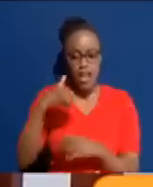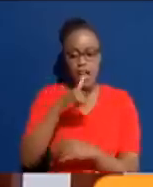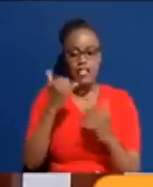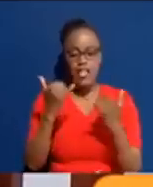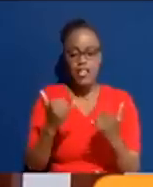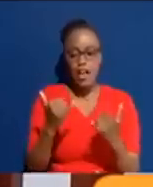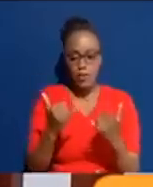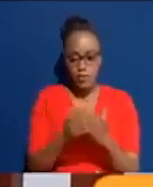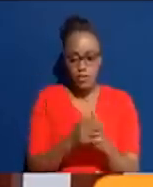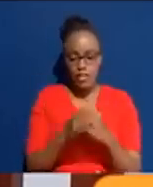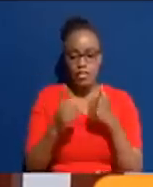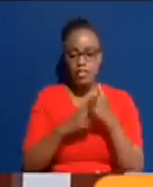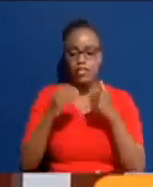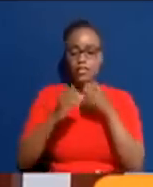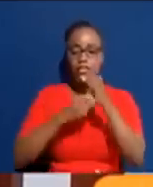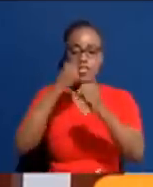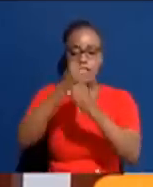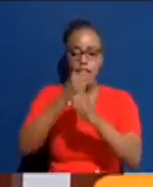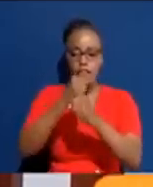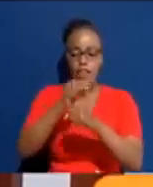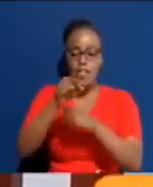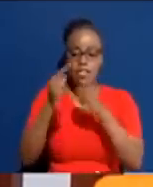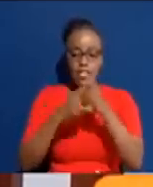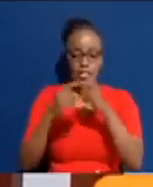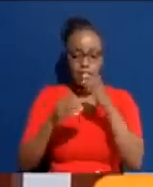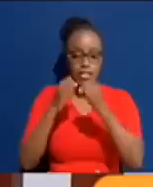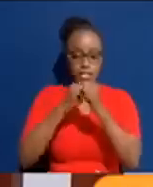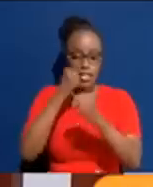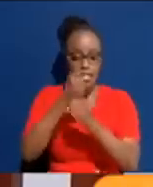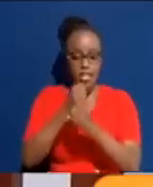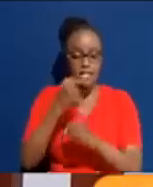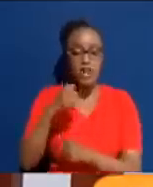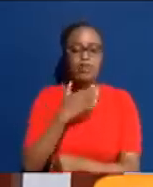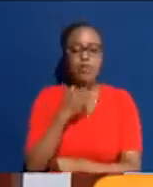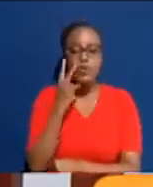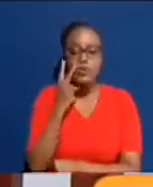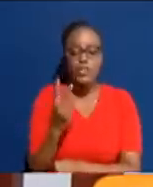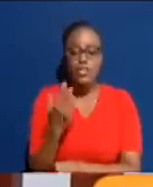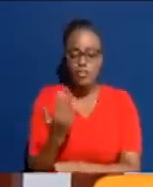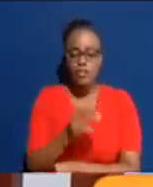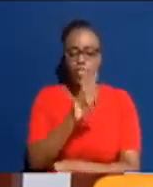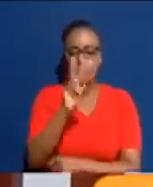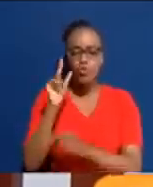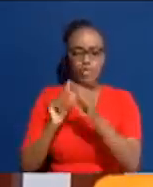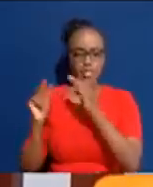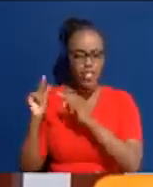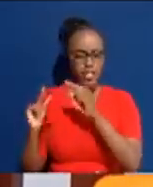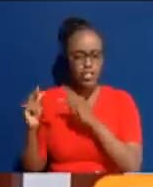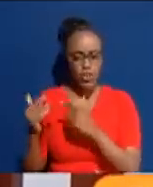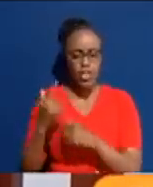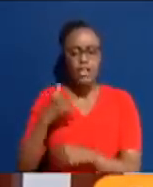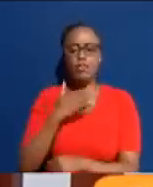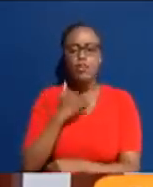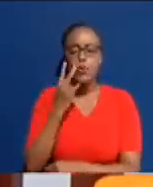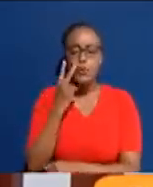now at 60 years. Yeah. At these 60 years, we would want to see, that is two generations, man. We would like